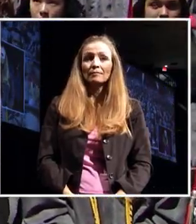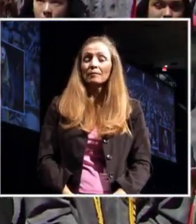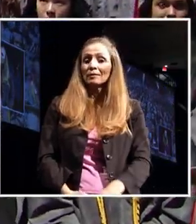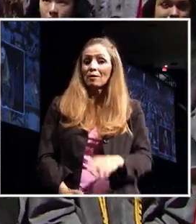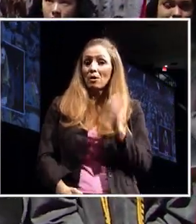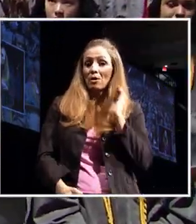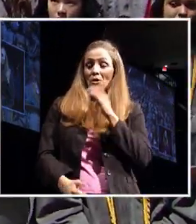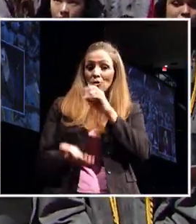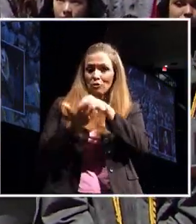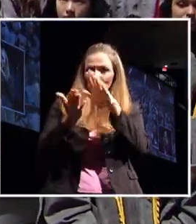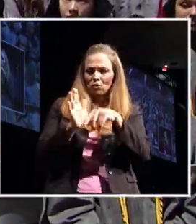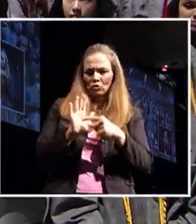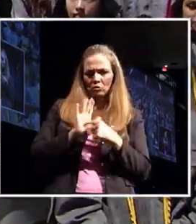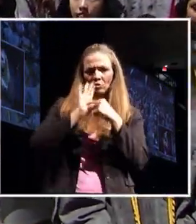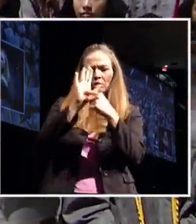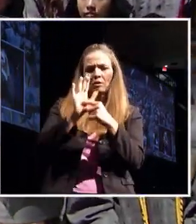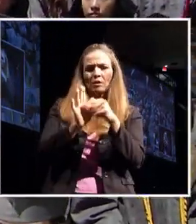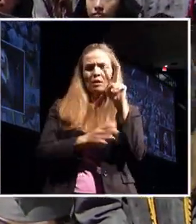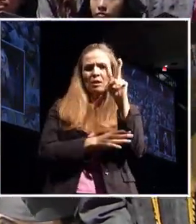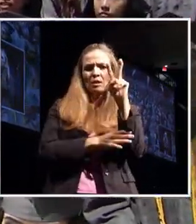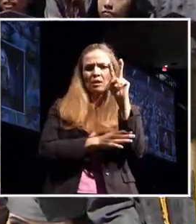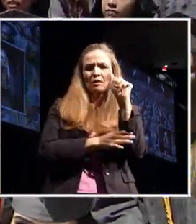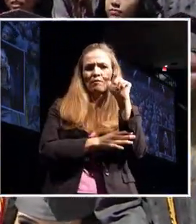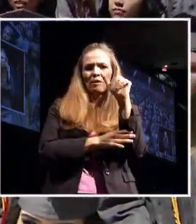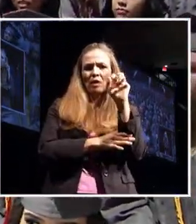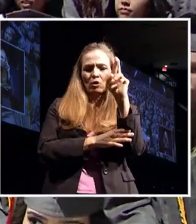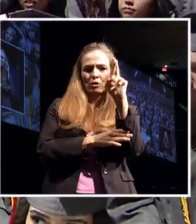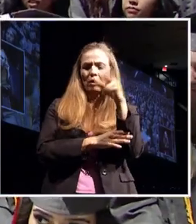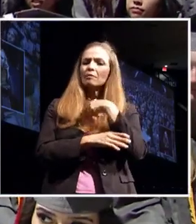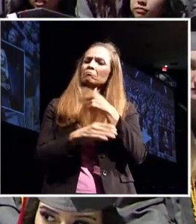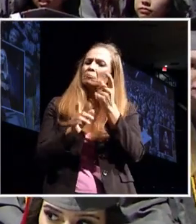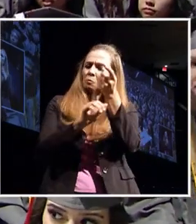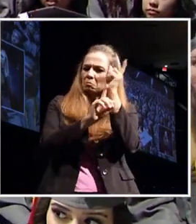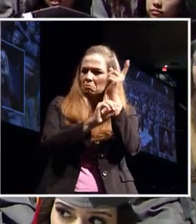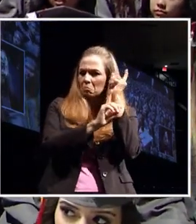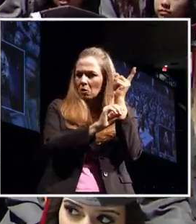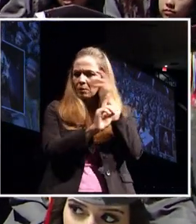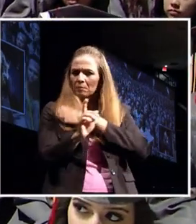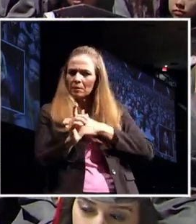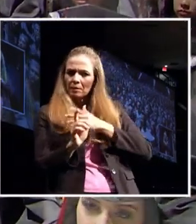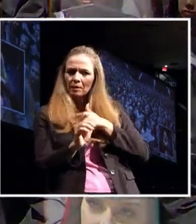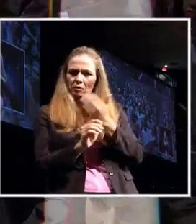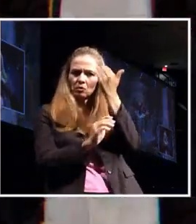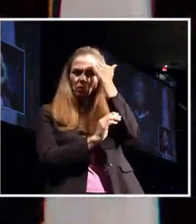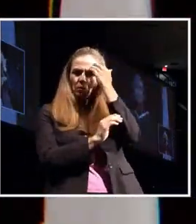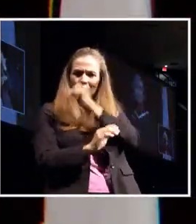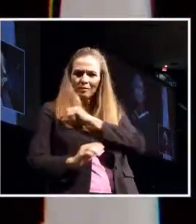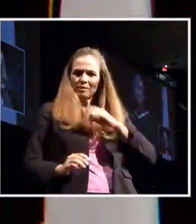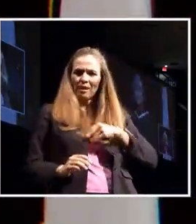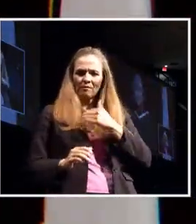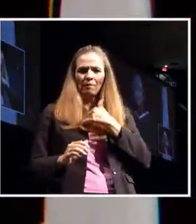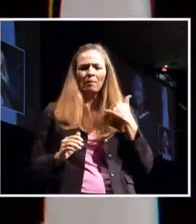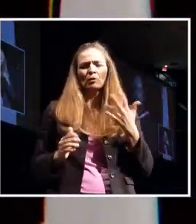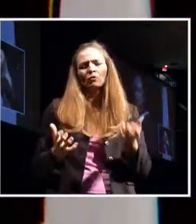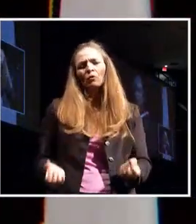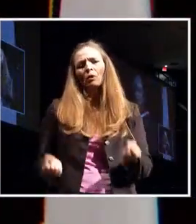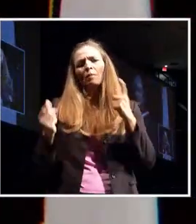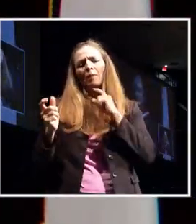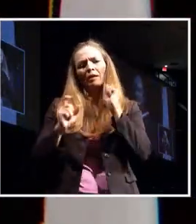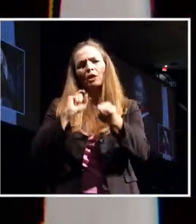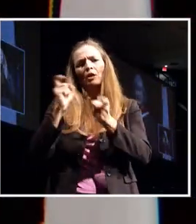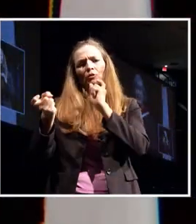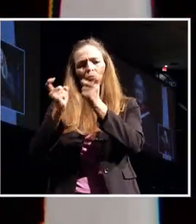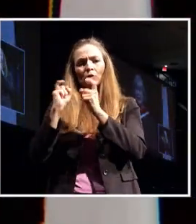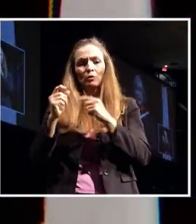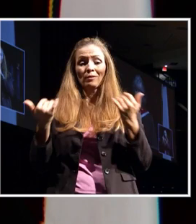Just as our students exhibit valor, so does our staff. I'd like to take a moment, please, to acknowledge our staff members for their many contributions